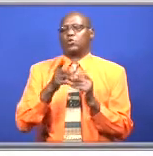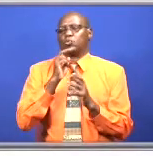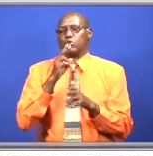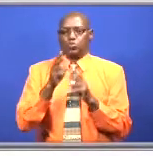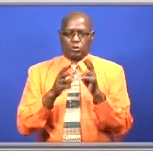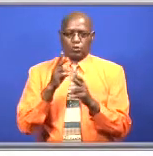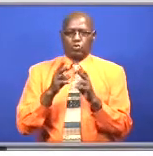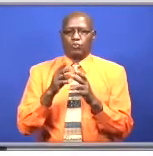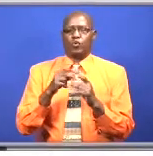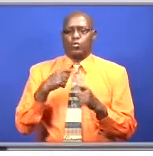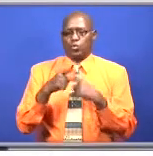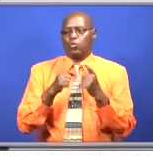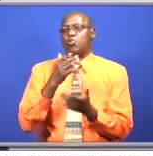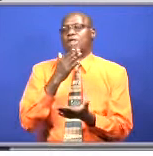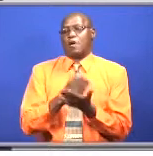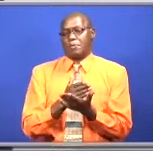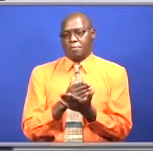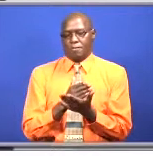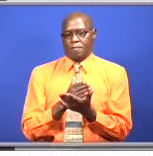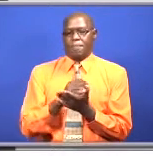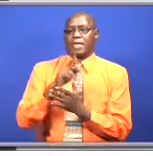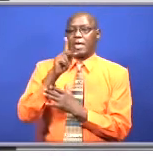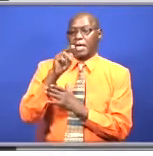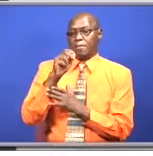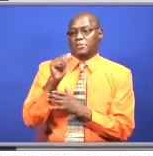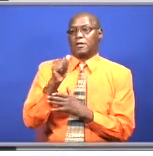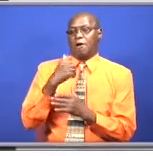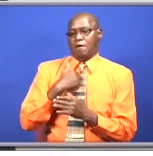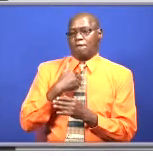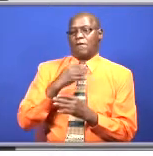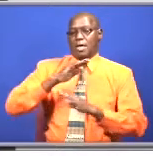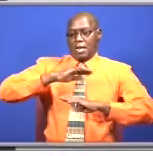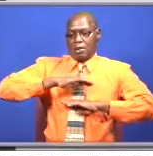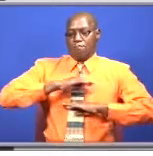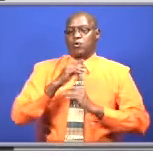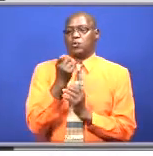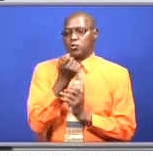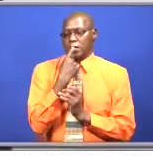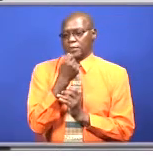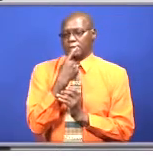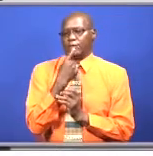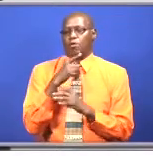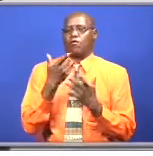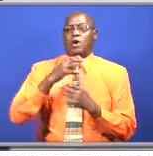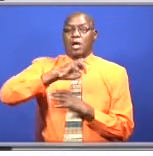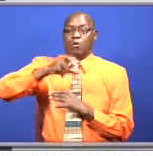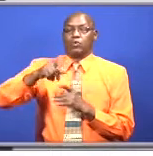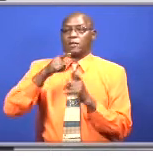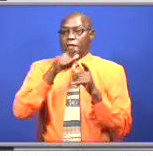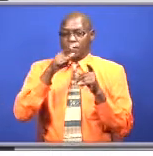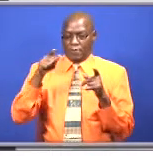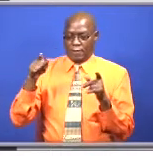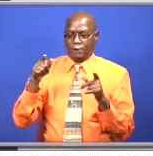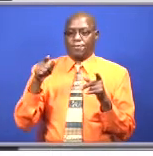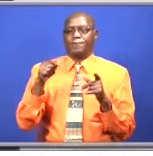to affirm that Kemsa has enough drugs for the counties, and apart from that,